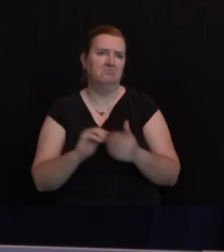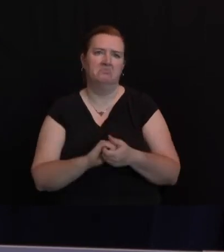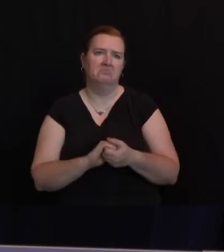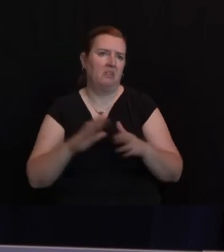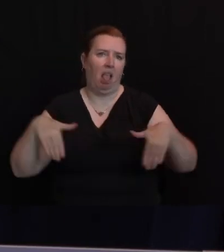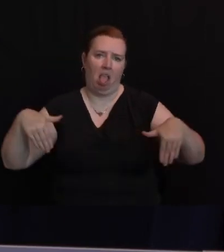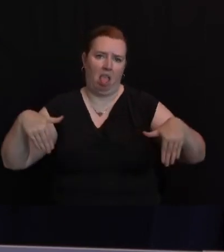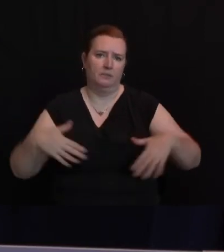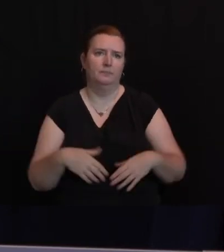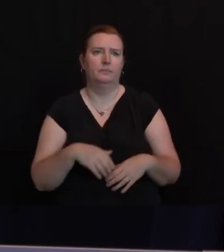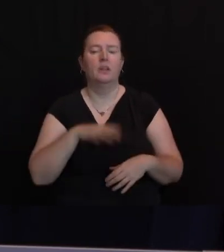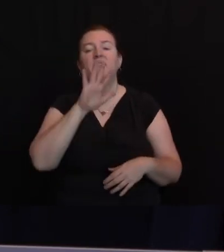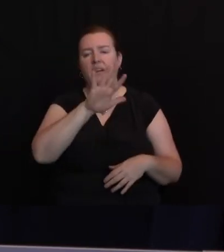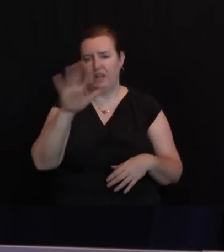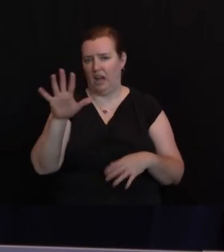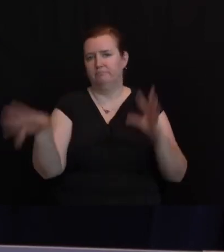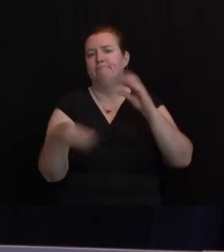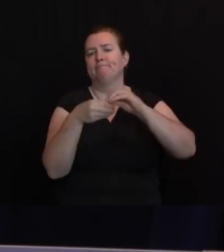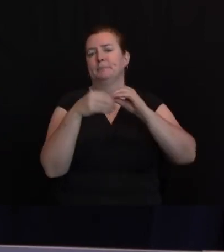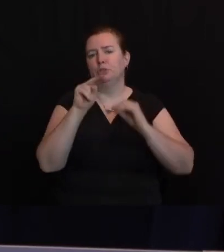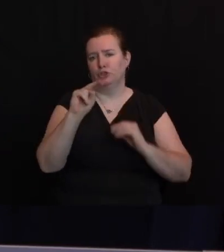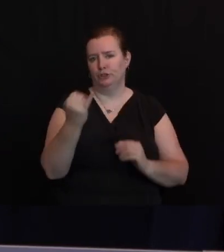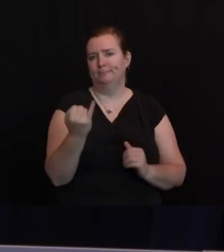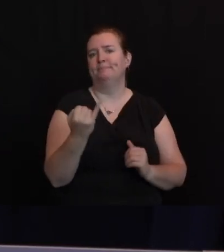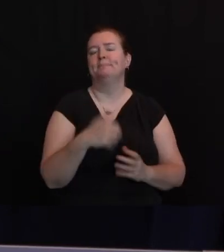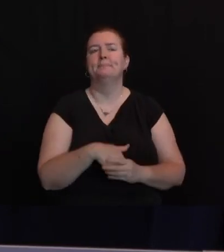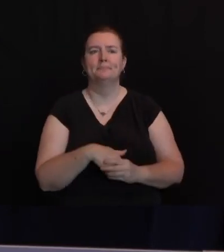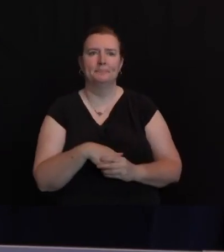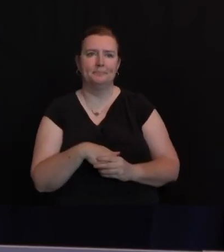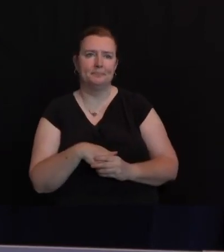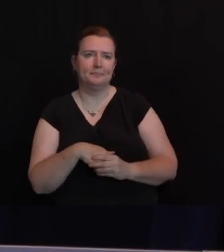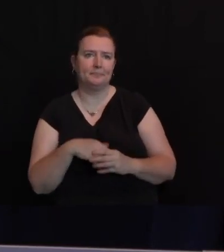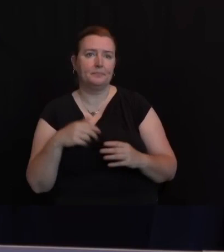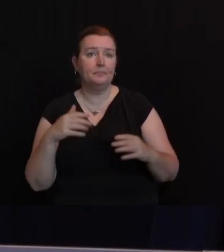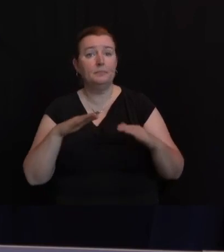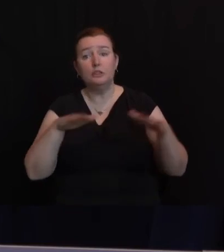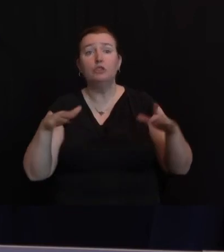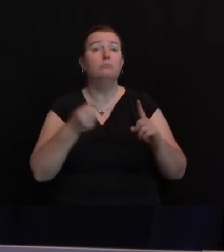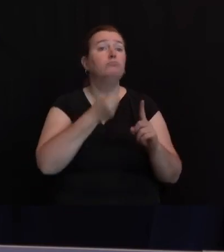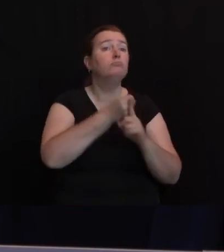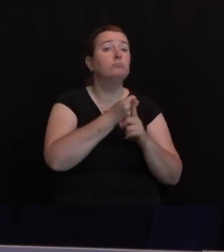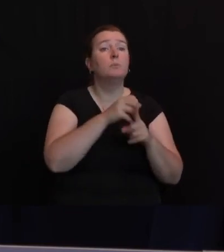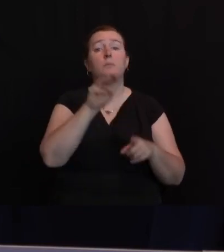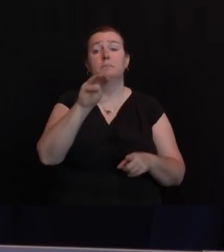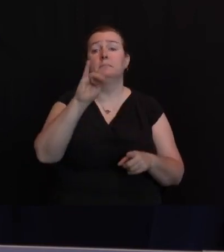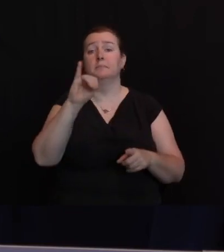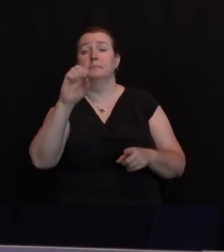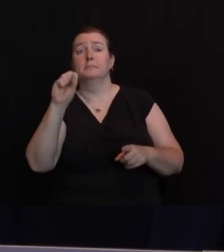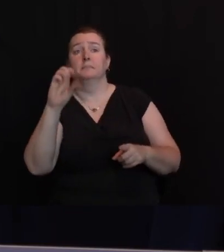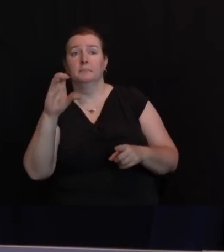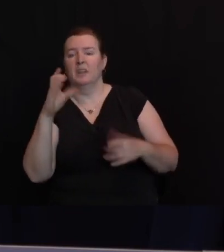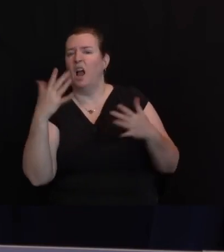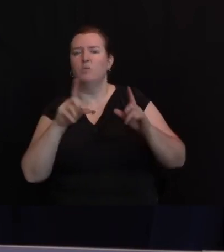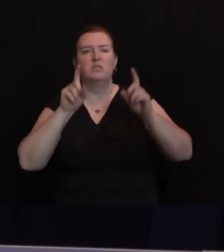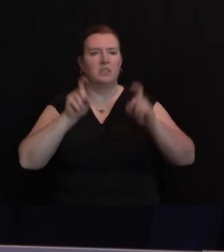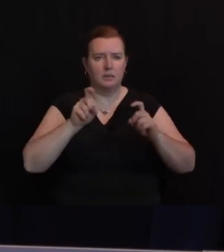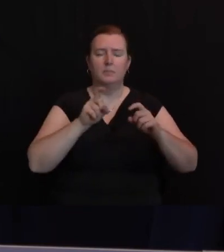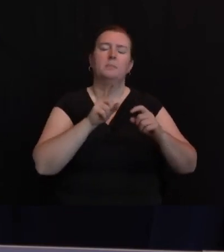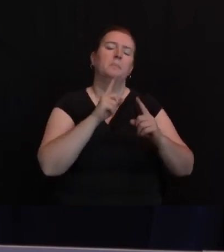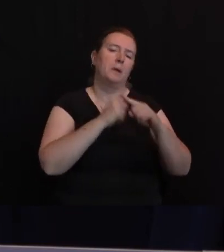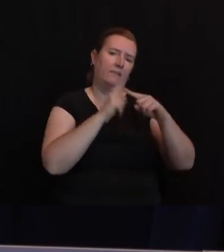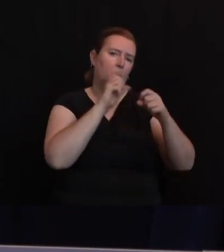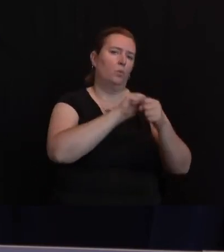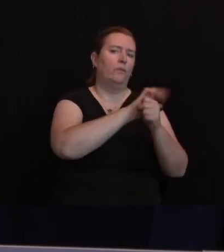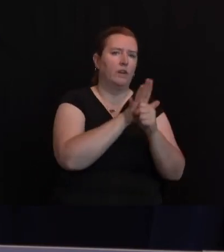state. The children affected, as I have reported in the past, have either tested positive for COVID-19 or have